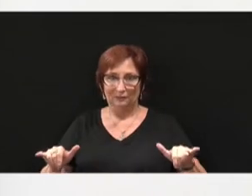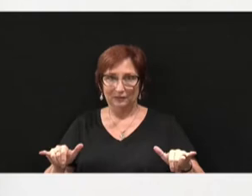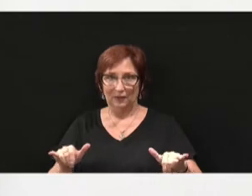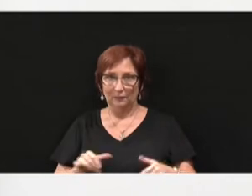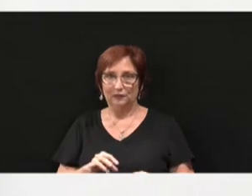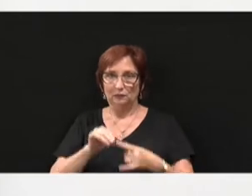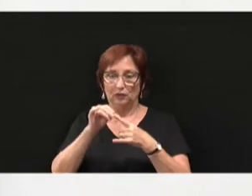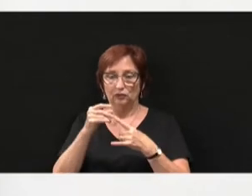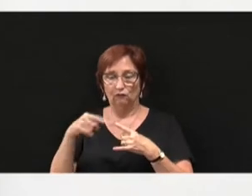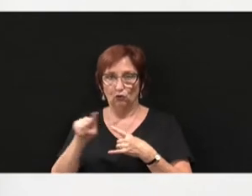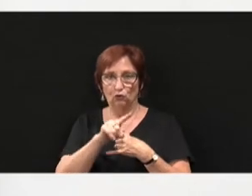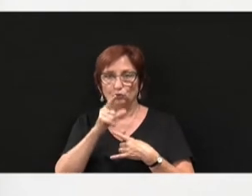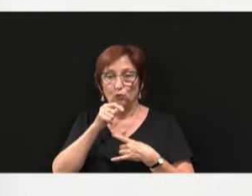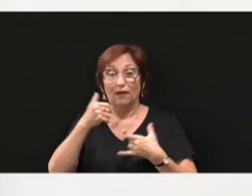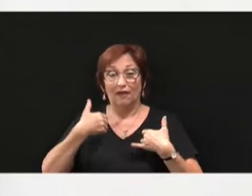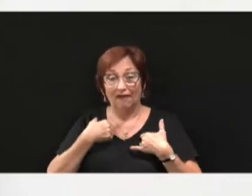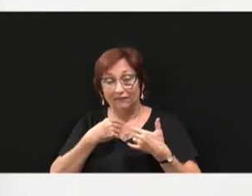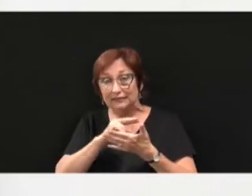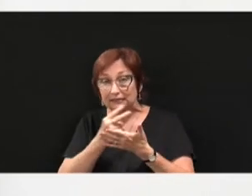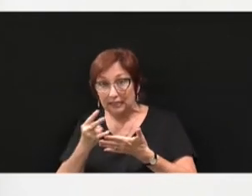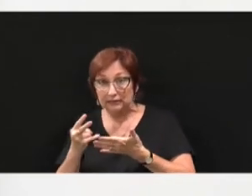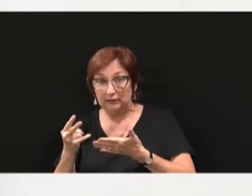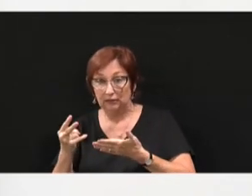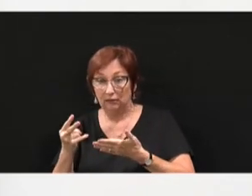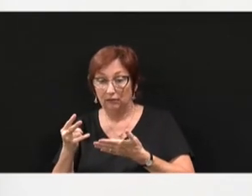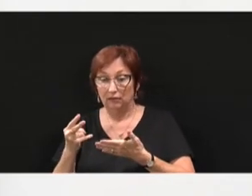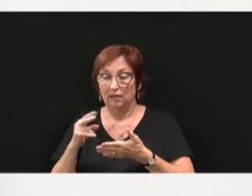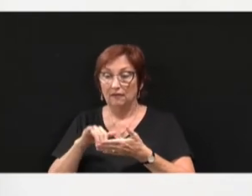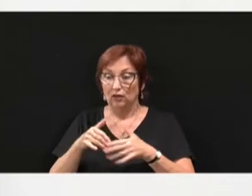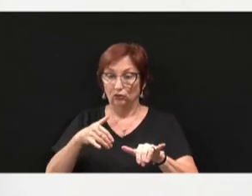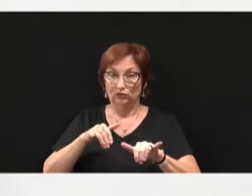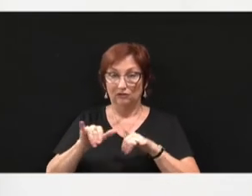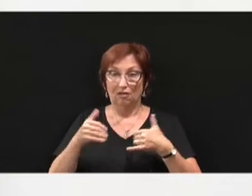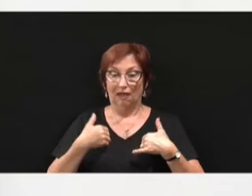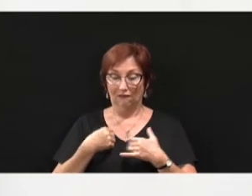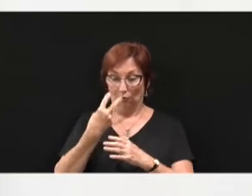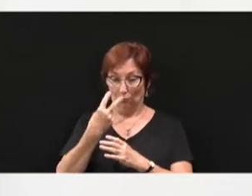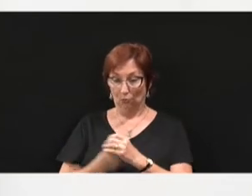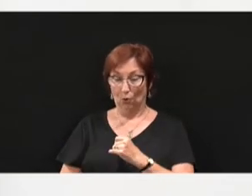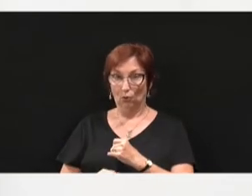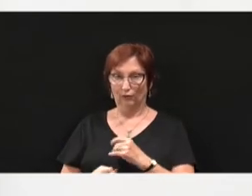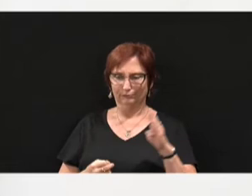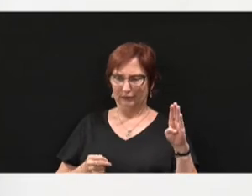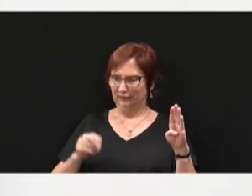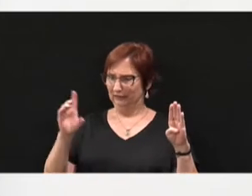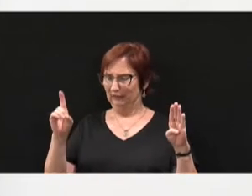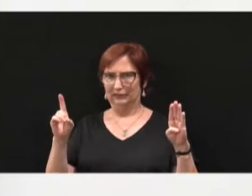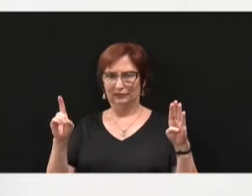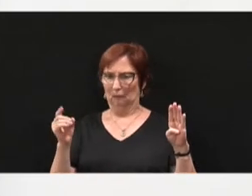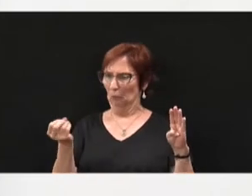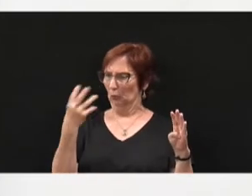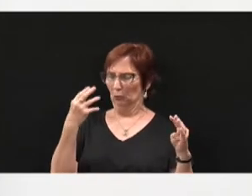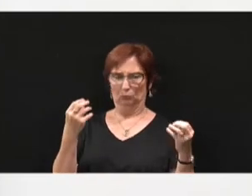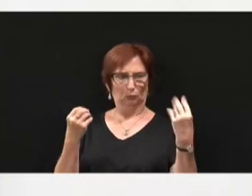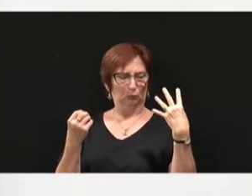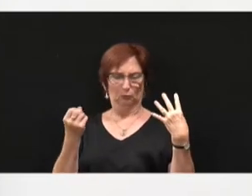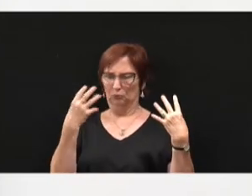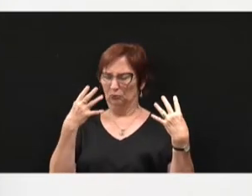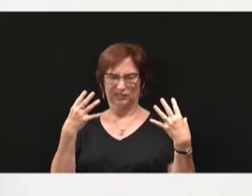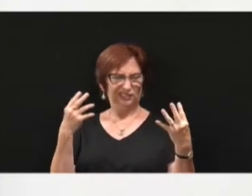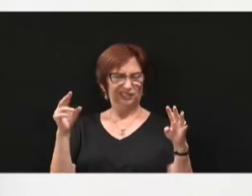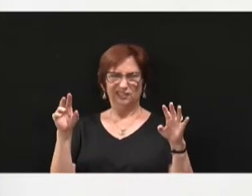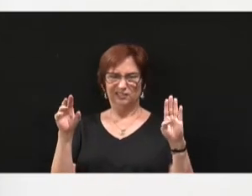for those with dyslexia, is you still have both of them coming at them, and they can't